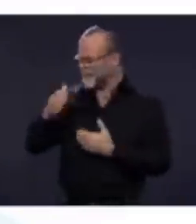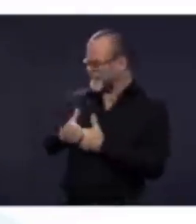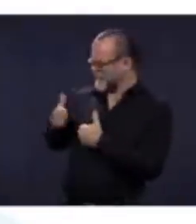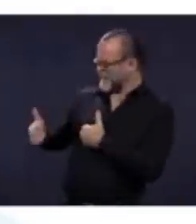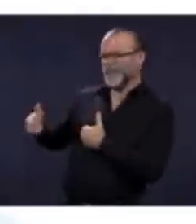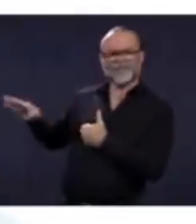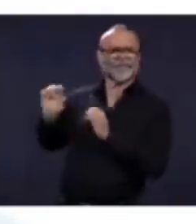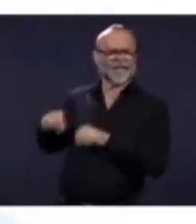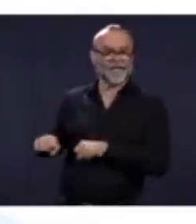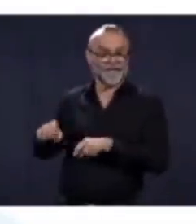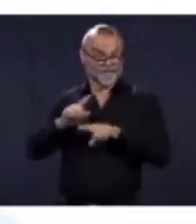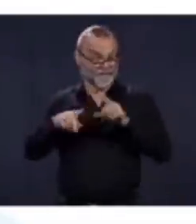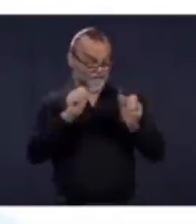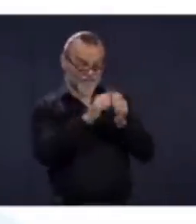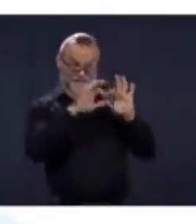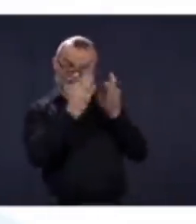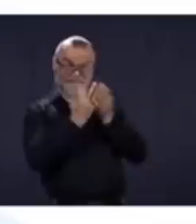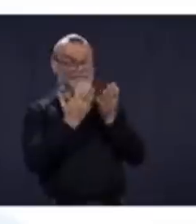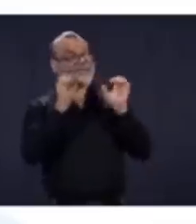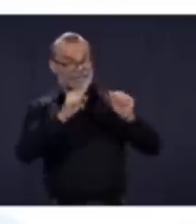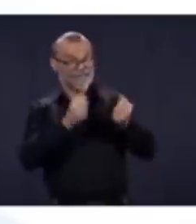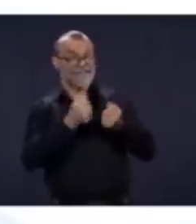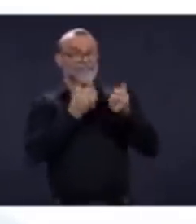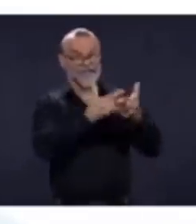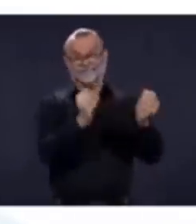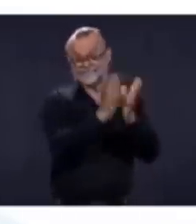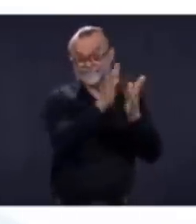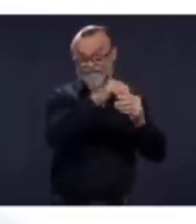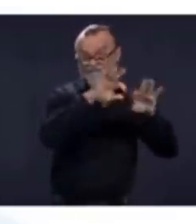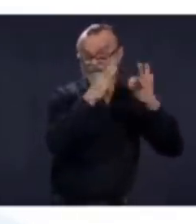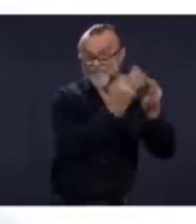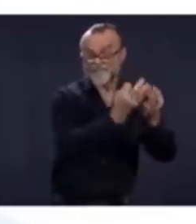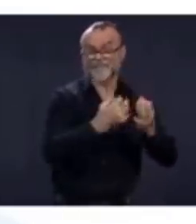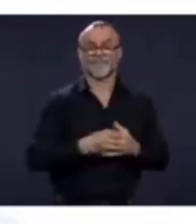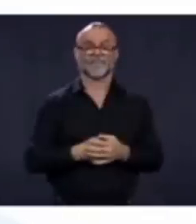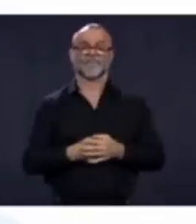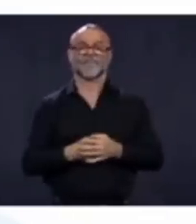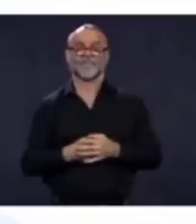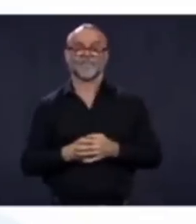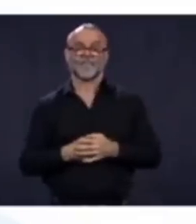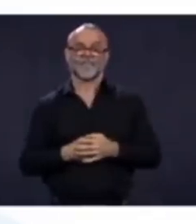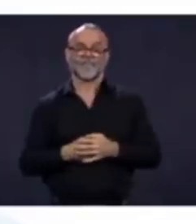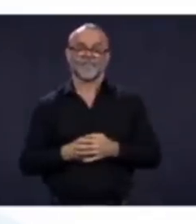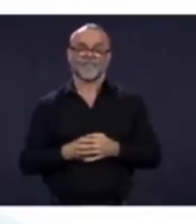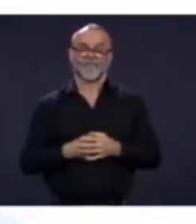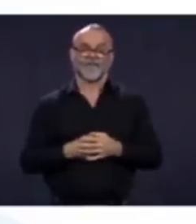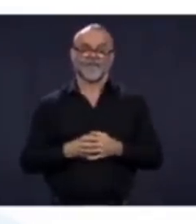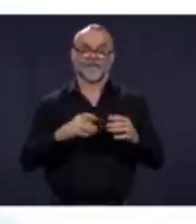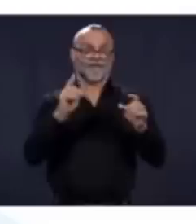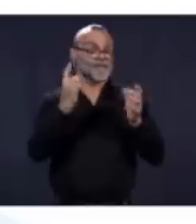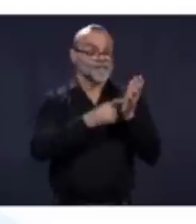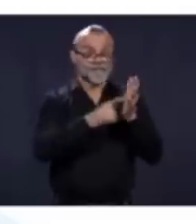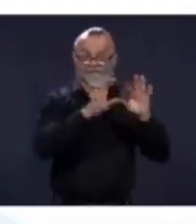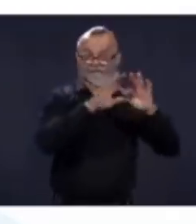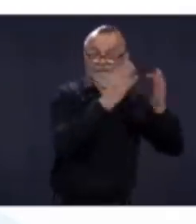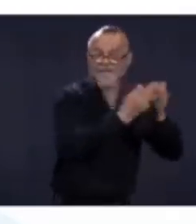have so it's going to be dividing families, right? And what we do respect is it could be sometimes not families, and could be